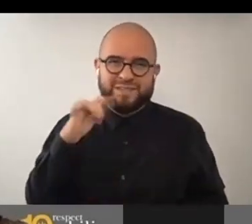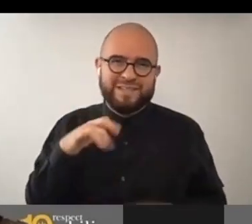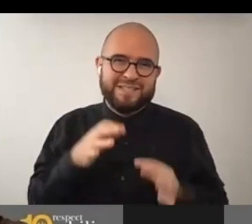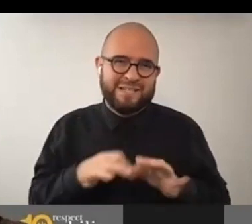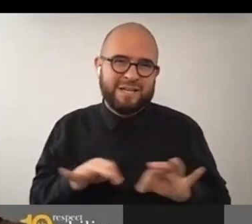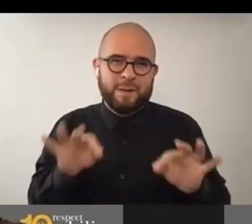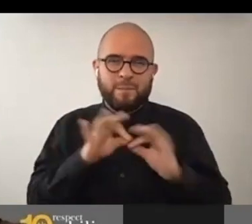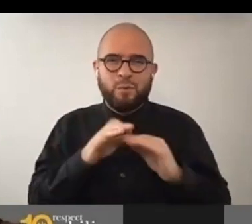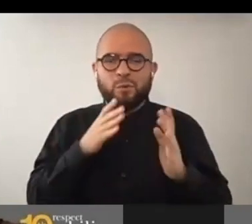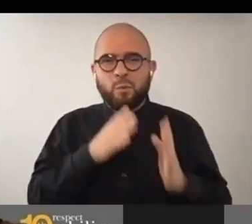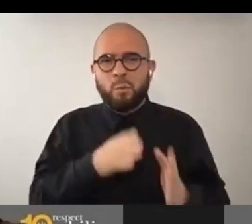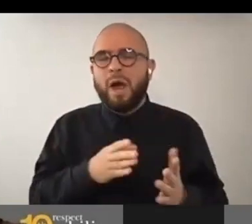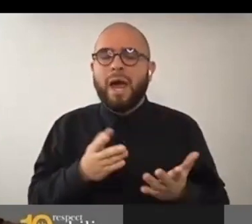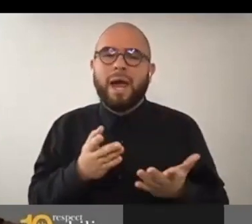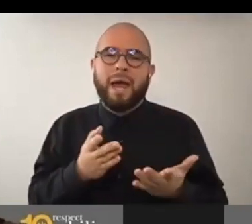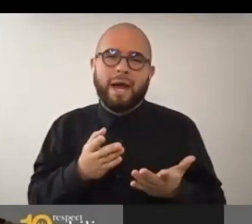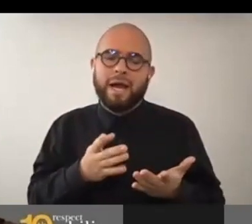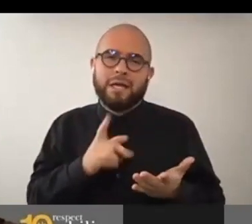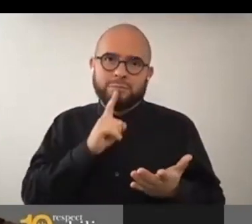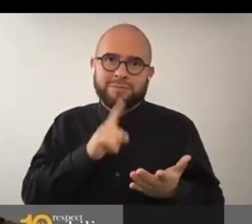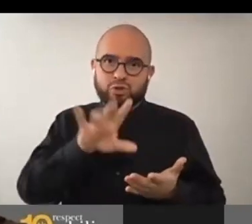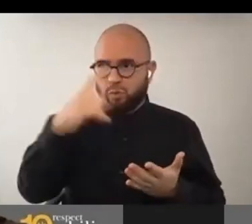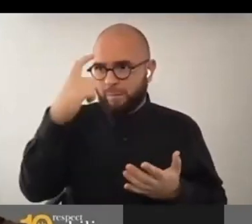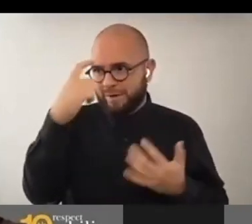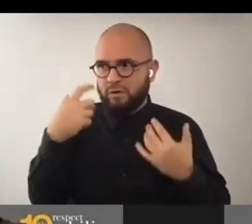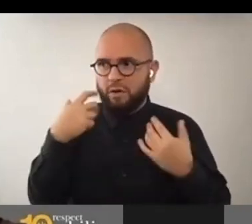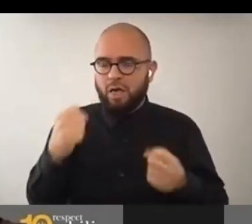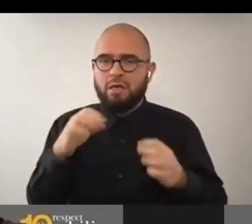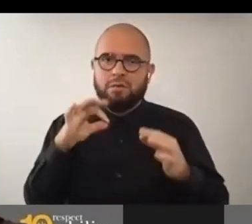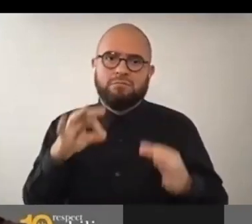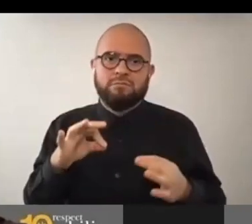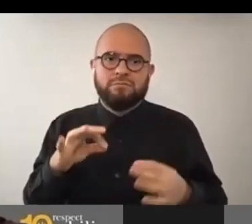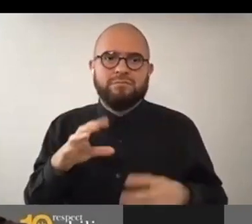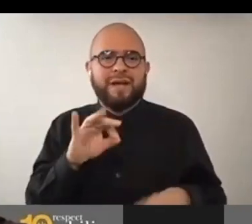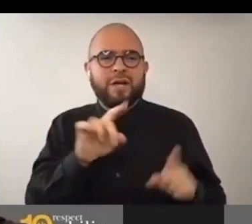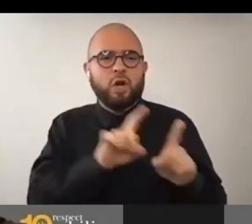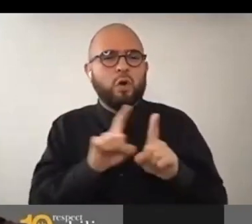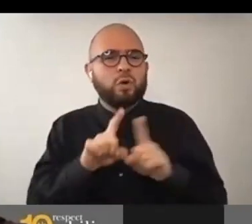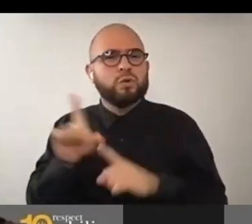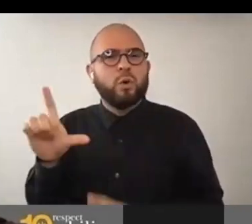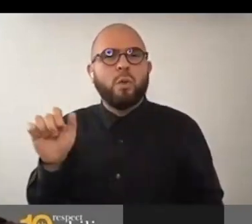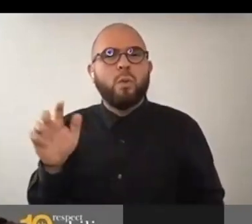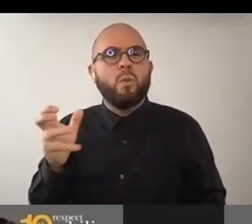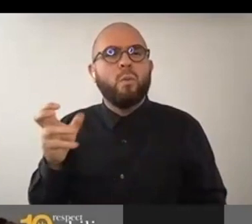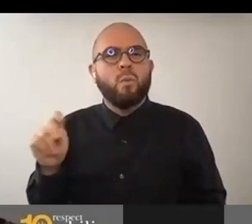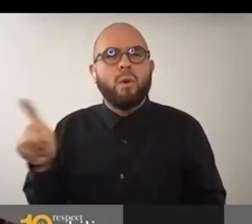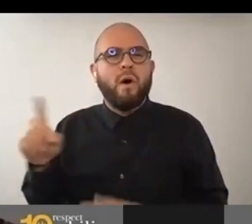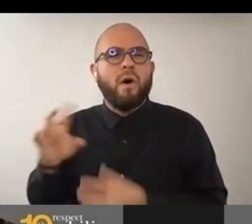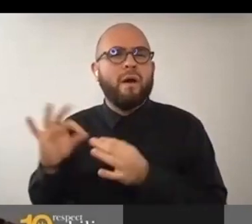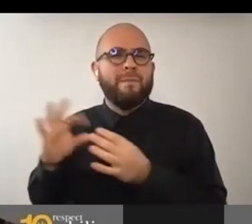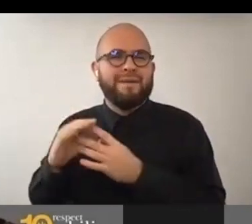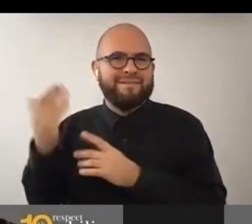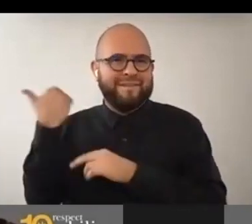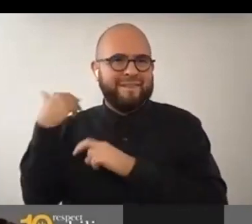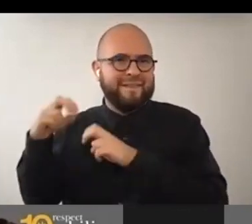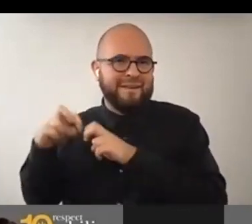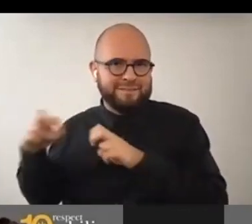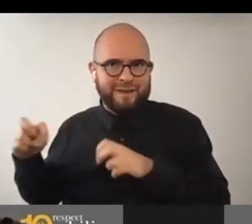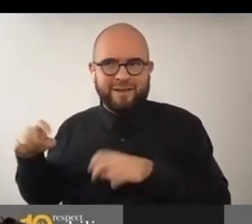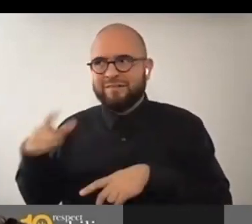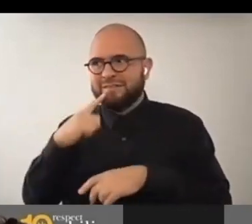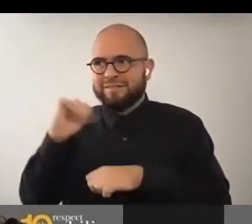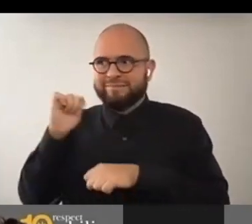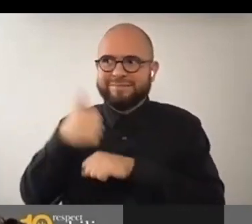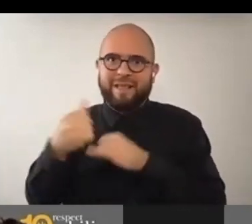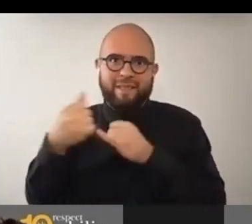way to maintain your mental health, and something that Luan was talking about in the last panel, really about setting those boundaries